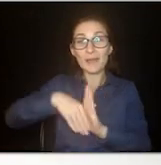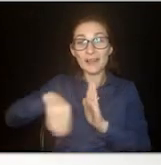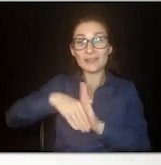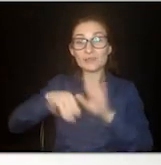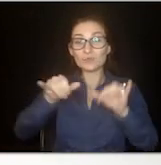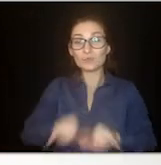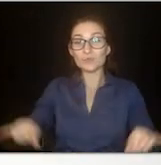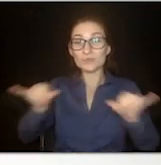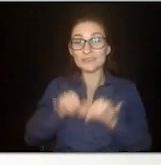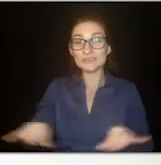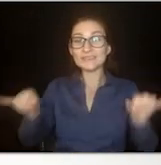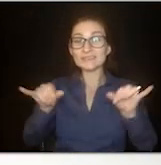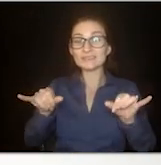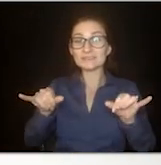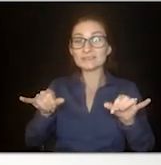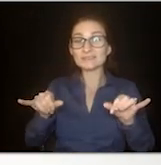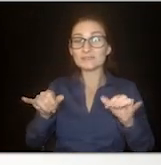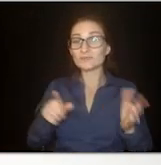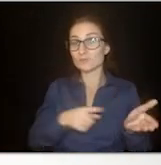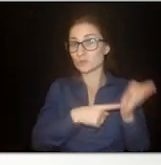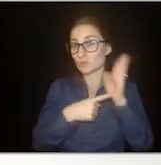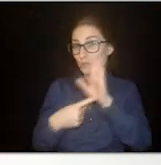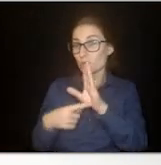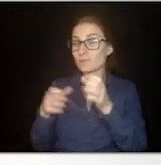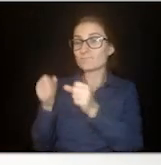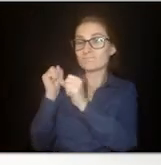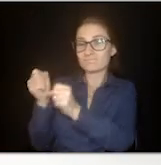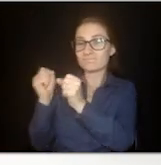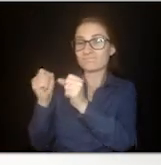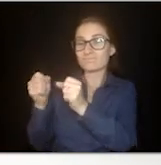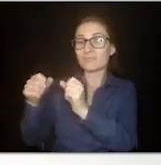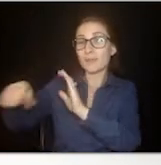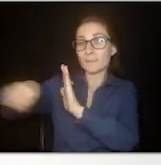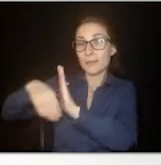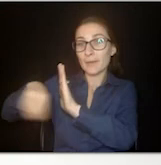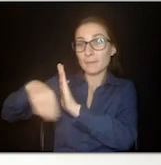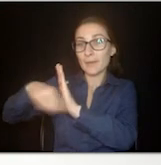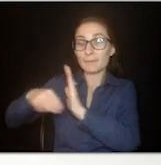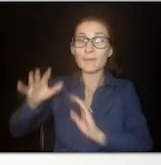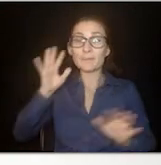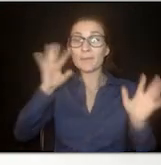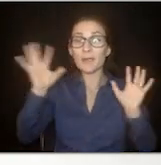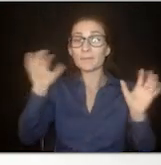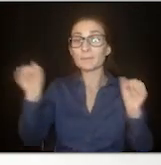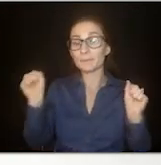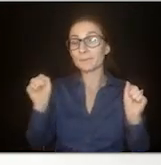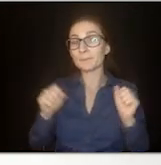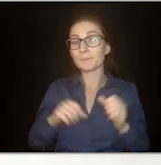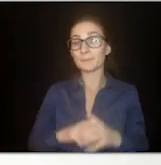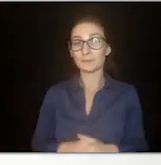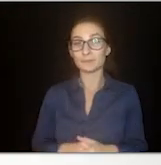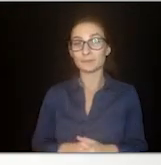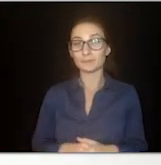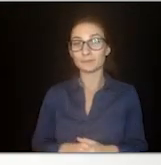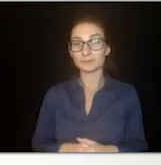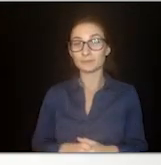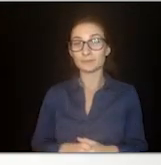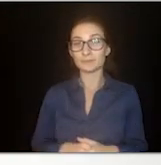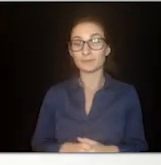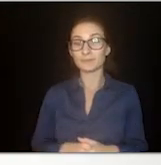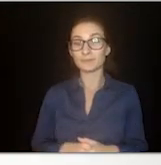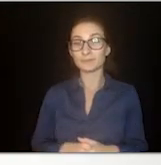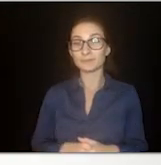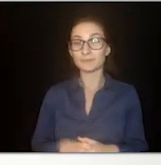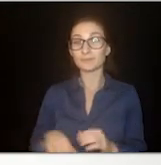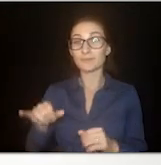move bells routine by presenting bells in the now container using sound, movement, and high visual contrast